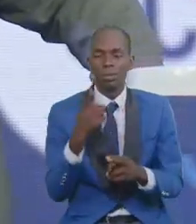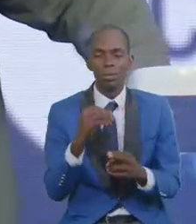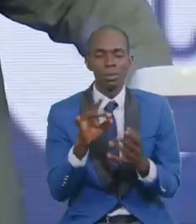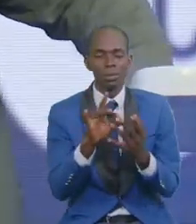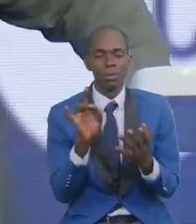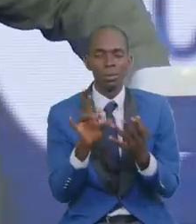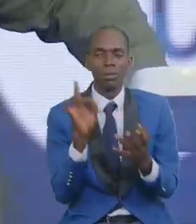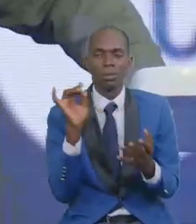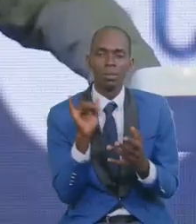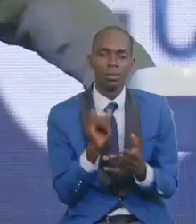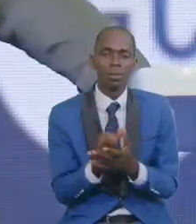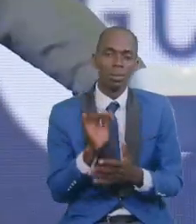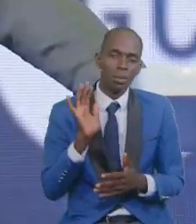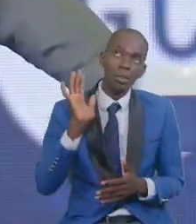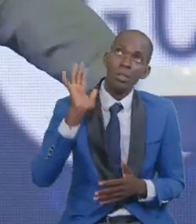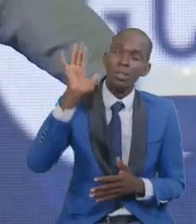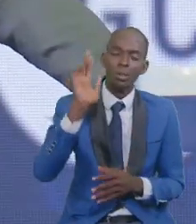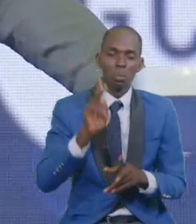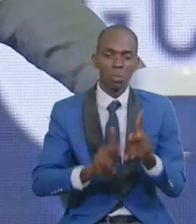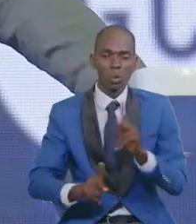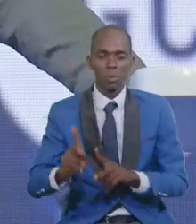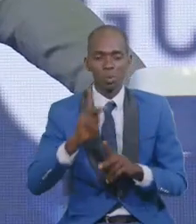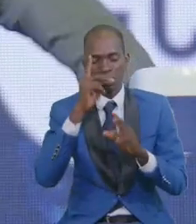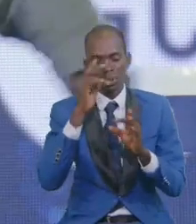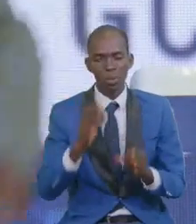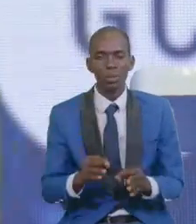his creature makes.